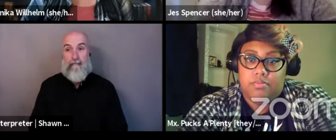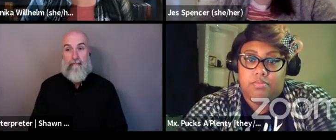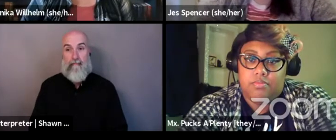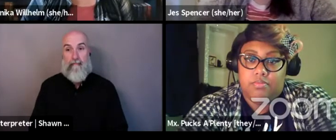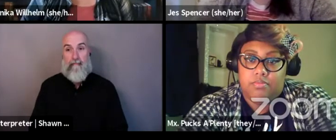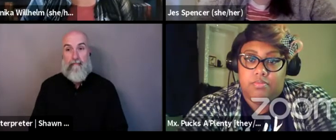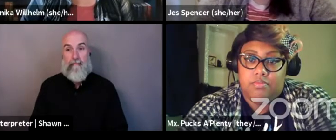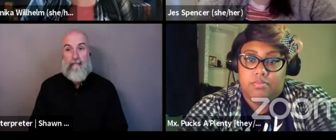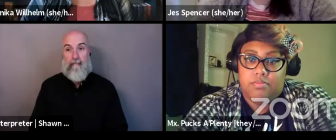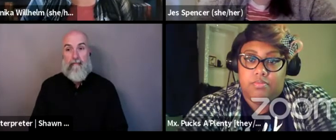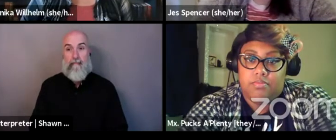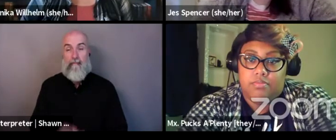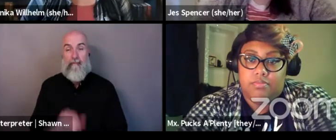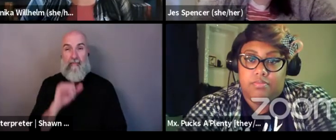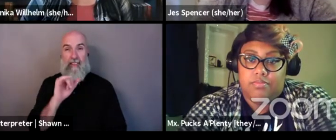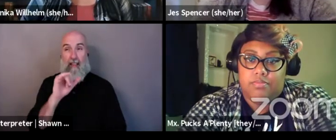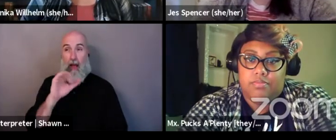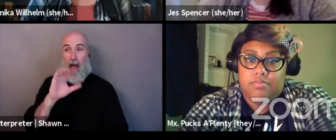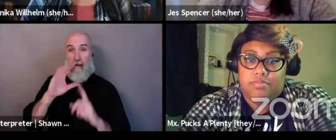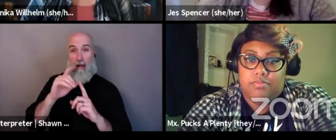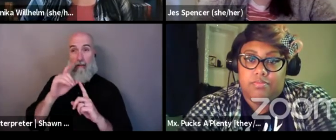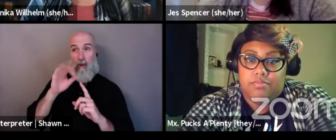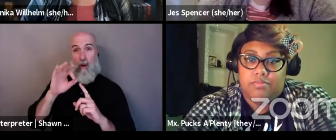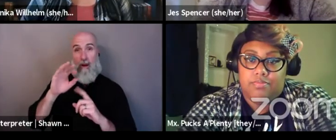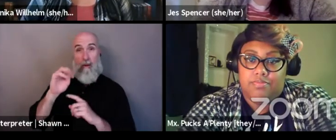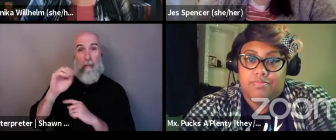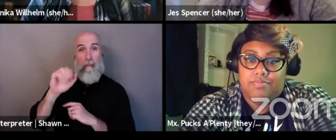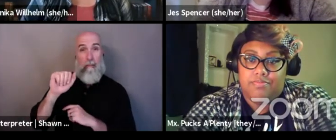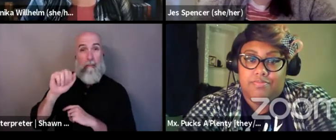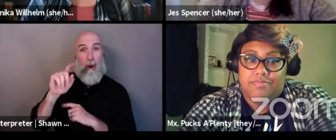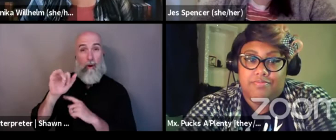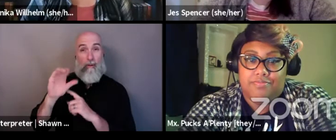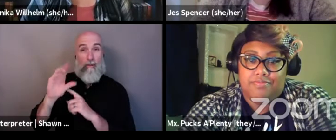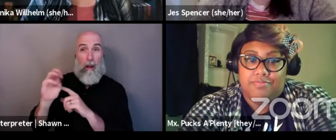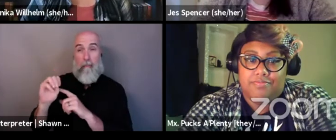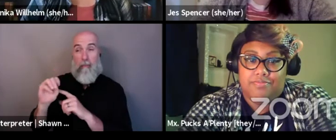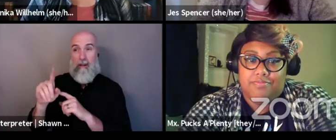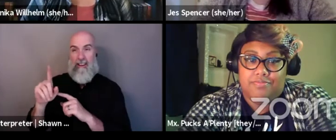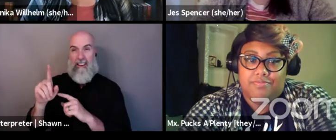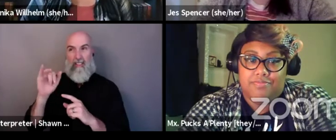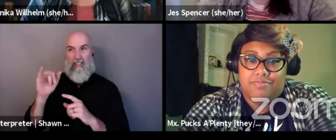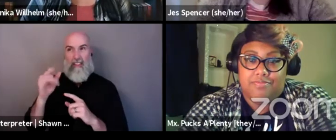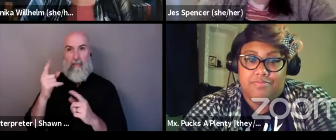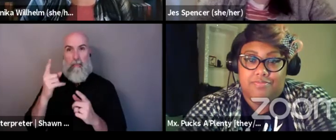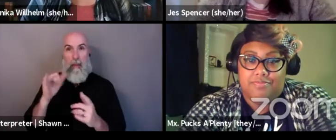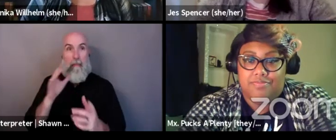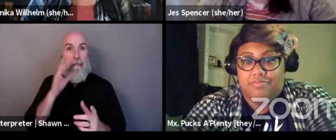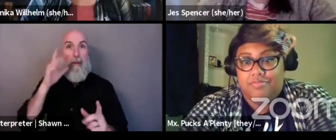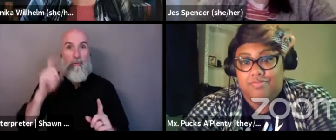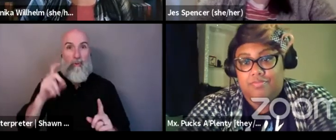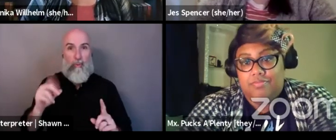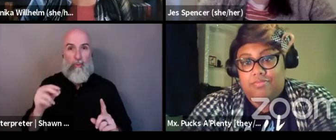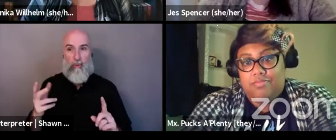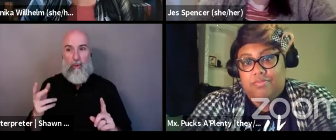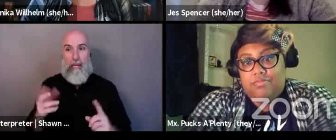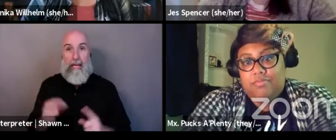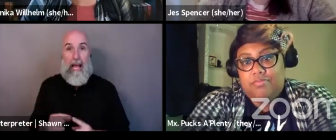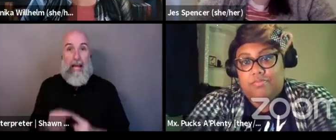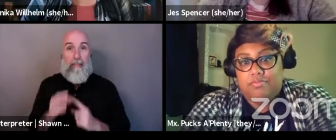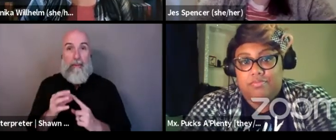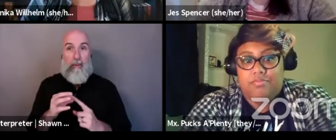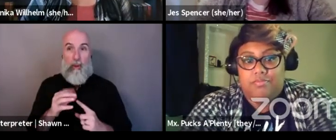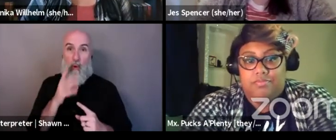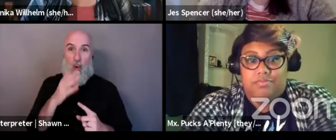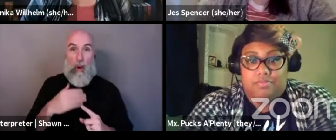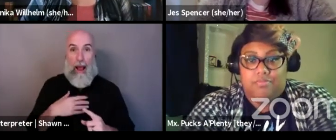and that culture of martyrdom is not just for, and like even like, that's also a thing that parents are supposed to do, right? Especially people who have uteruses